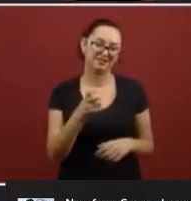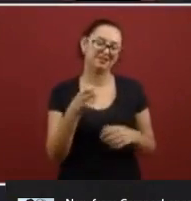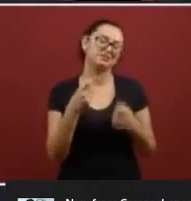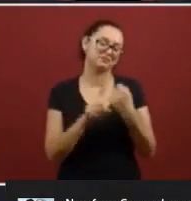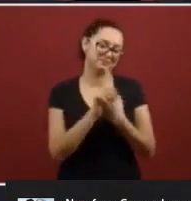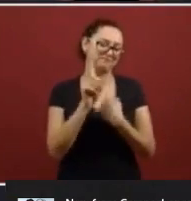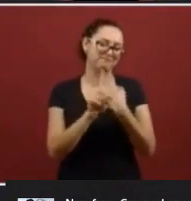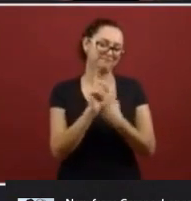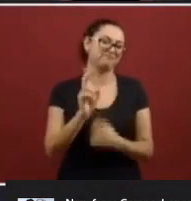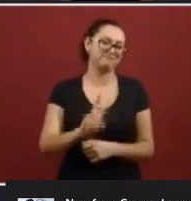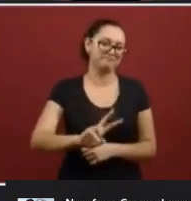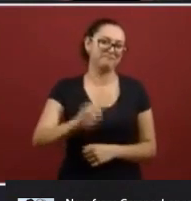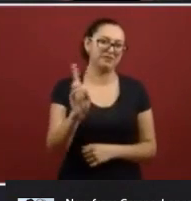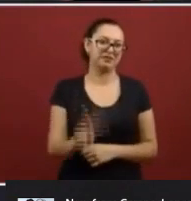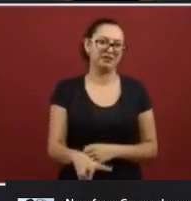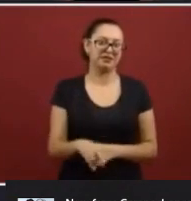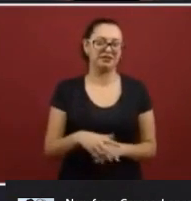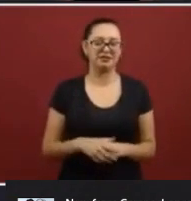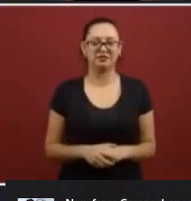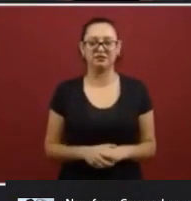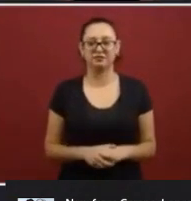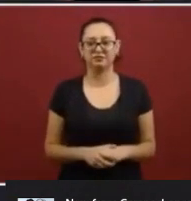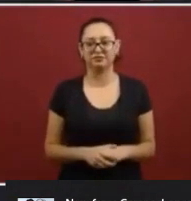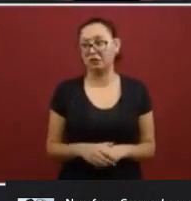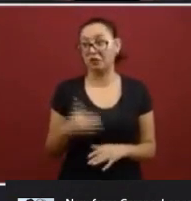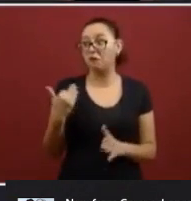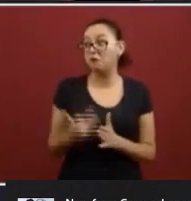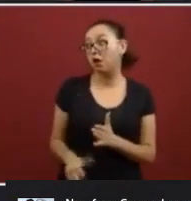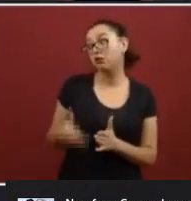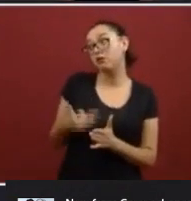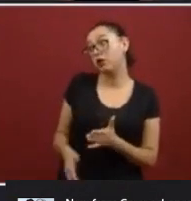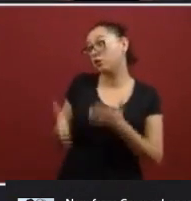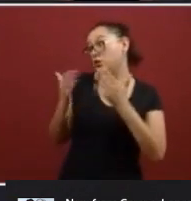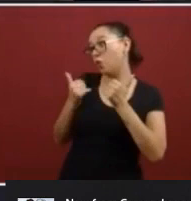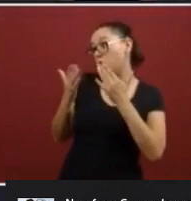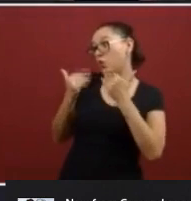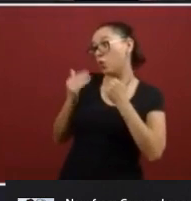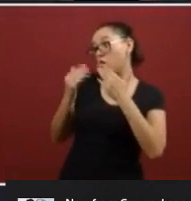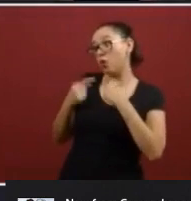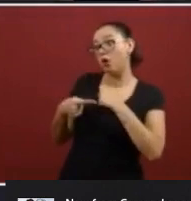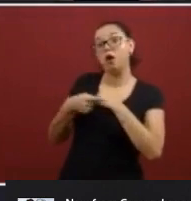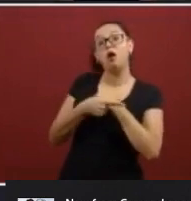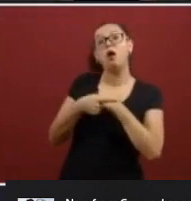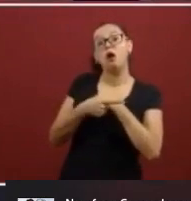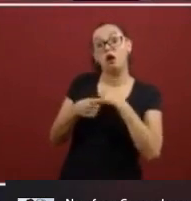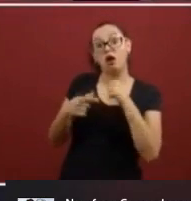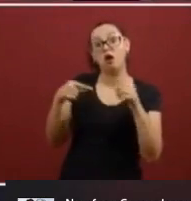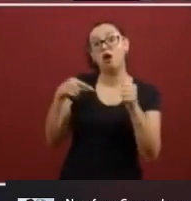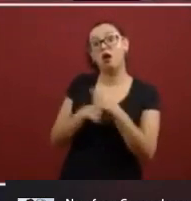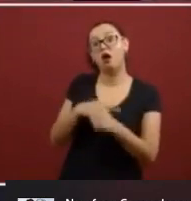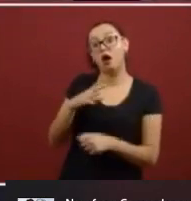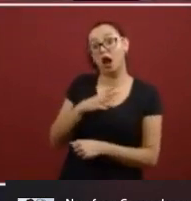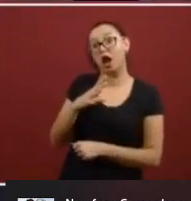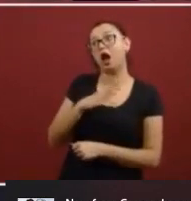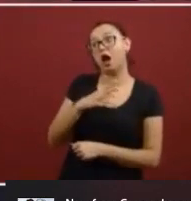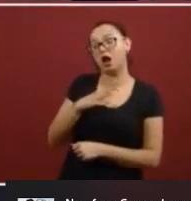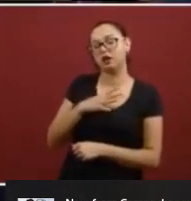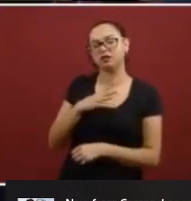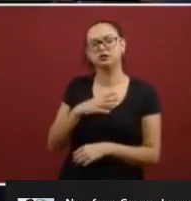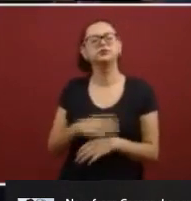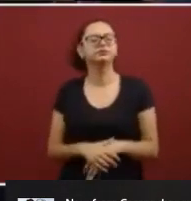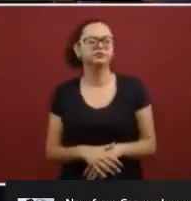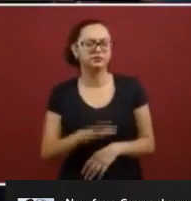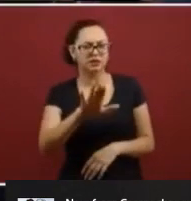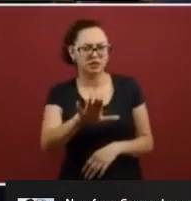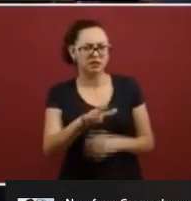era el problema. That was the problem. No que faltara Not that presupuesto. it was low or that Entonces, we sí nos were puede- low nos on puede budget.